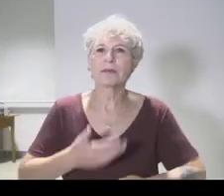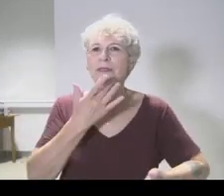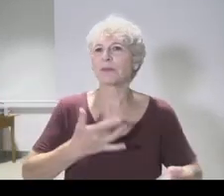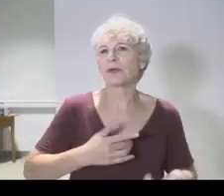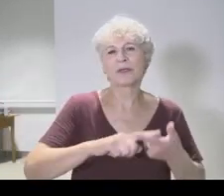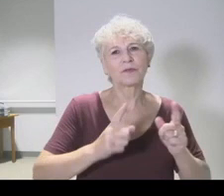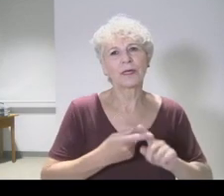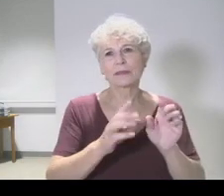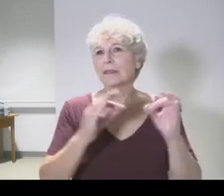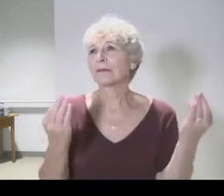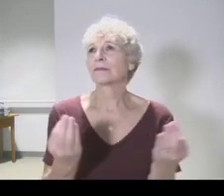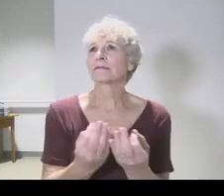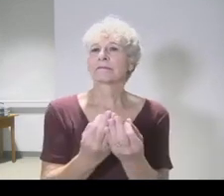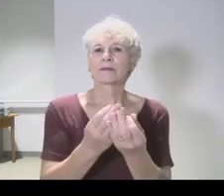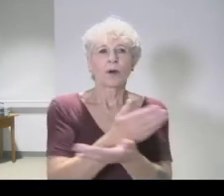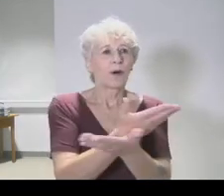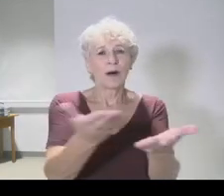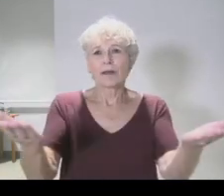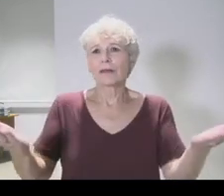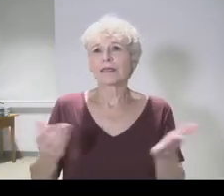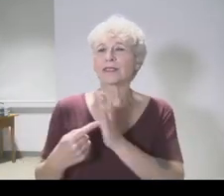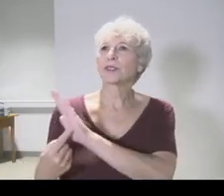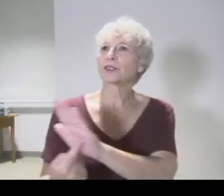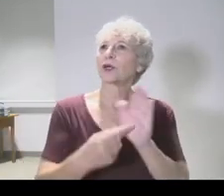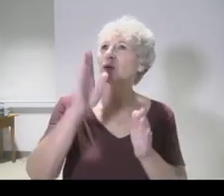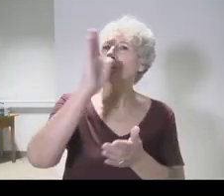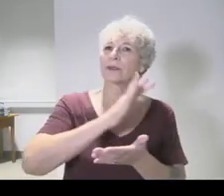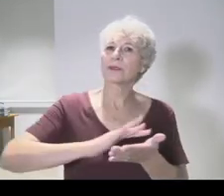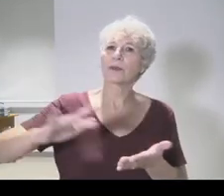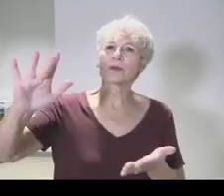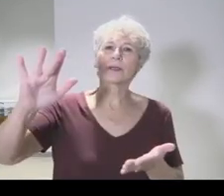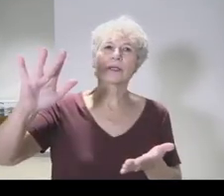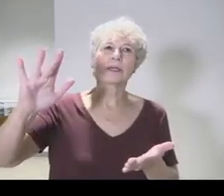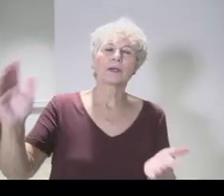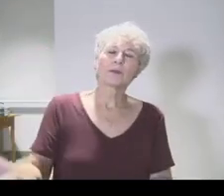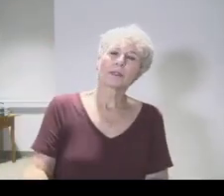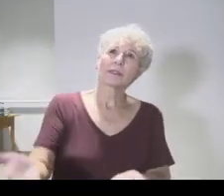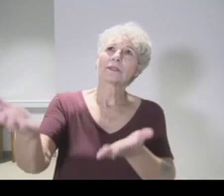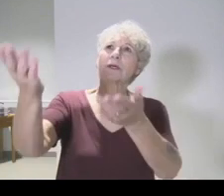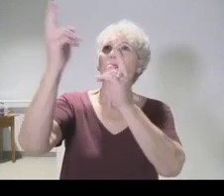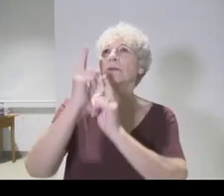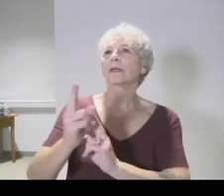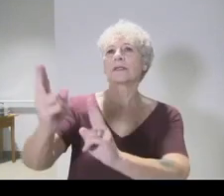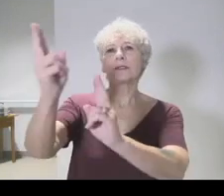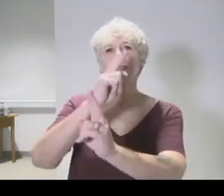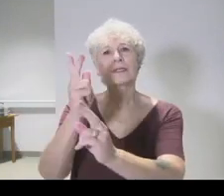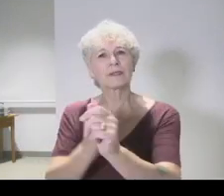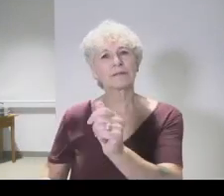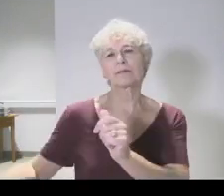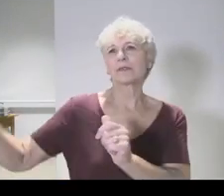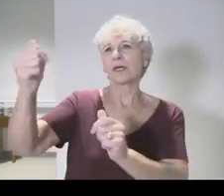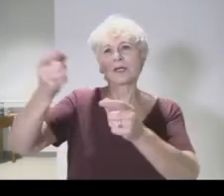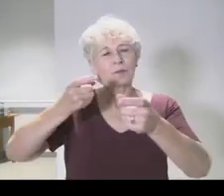and families, and all things that reveal your glory. And we exalt you for being the King of Kings who